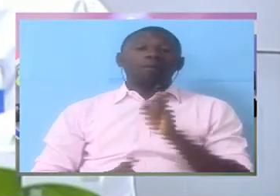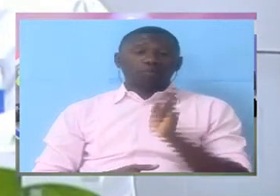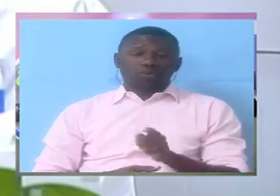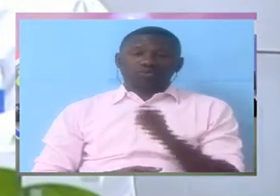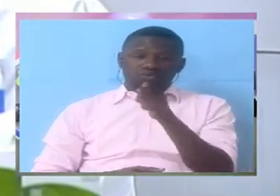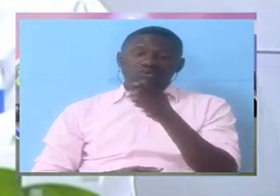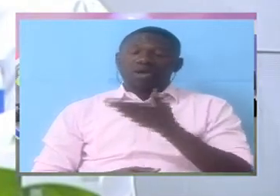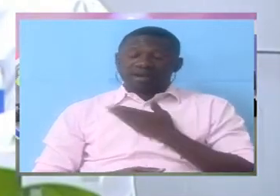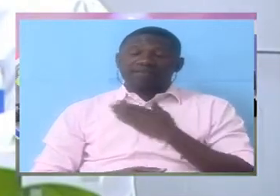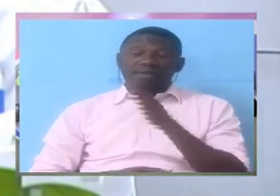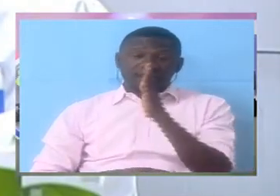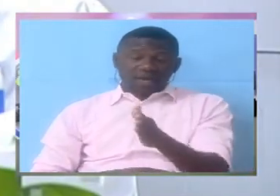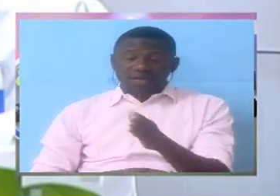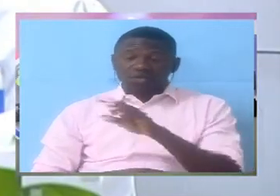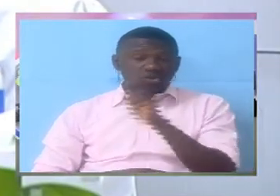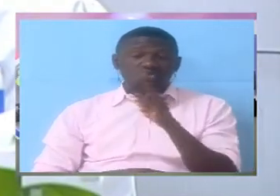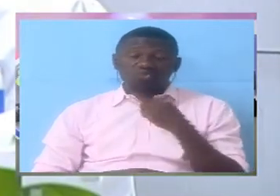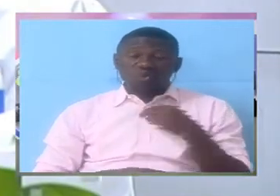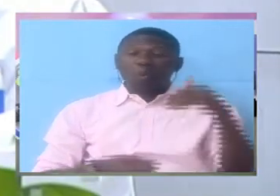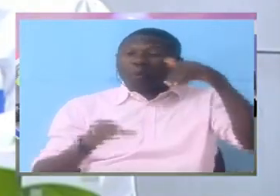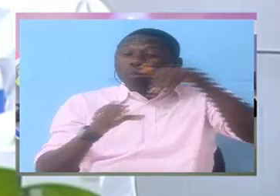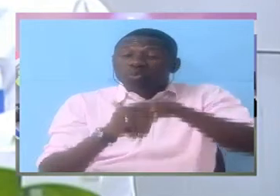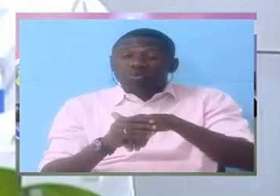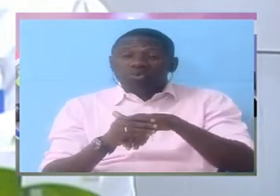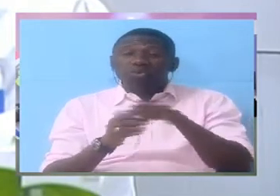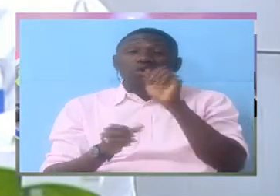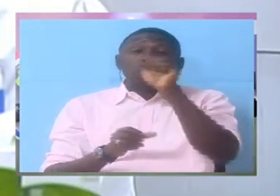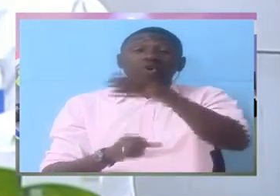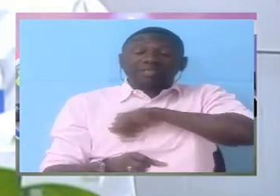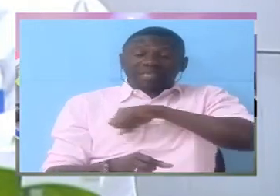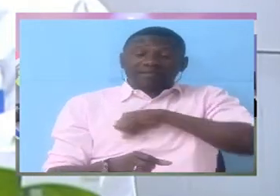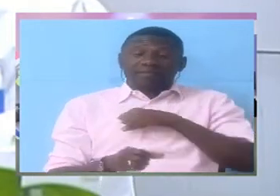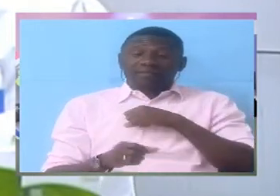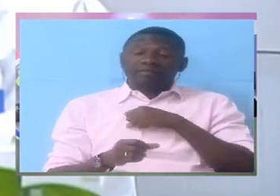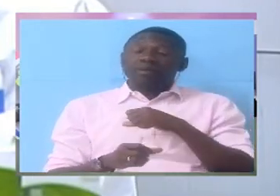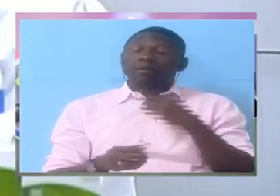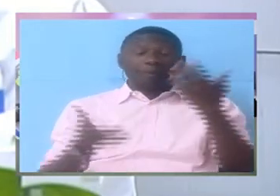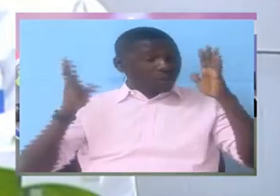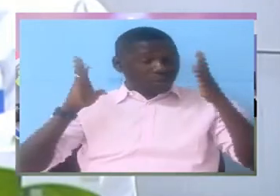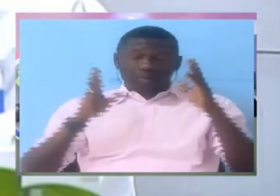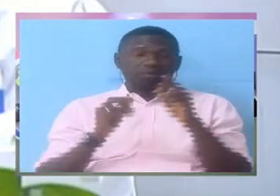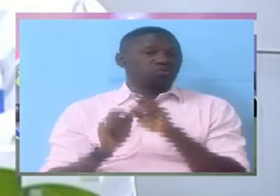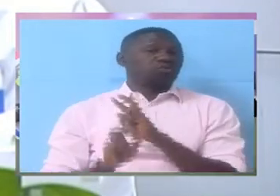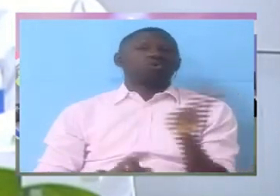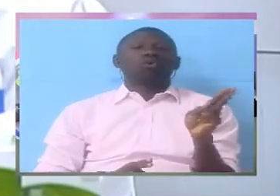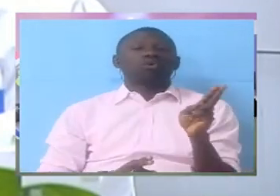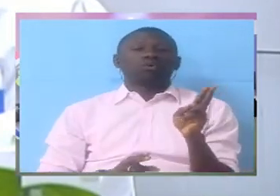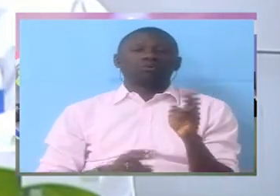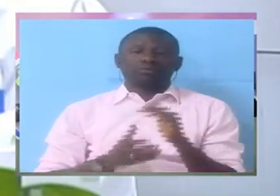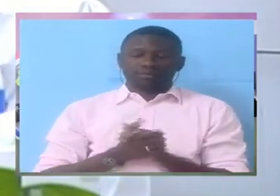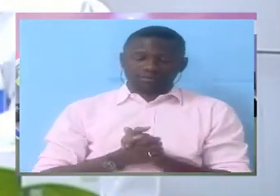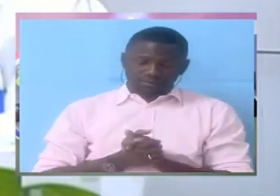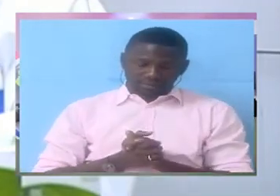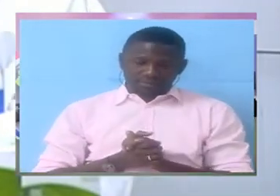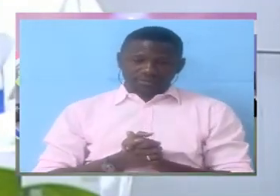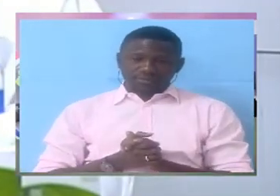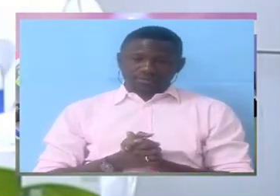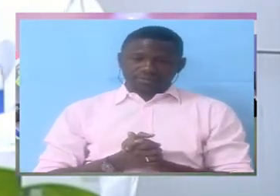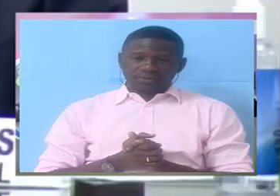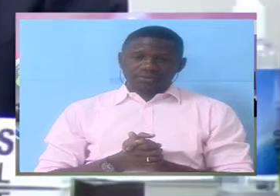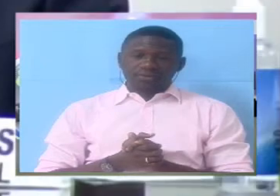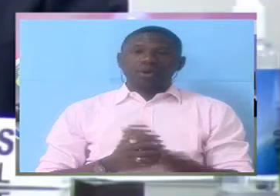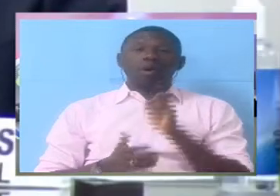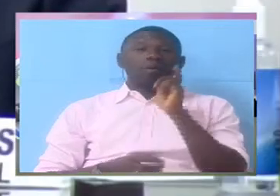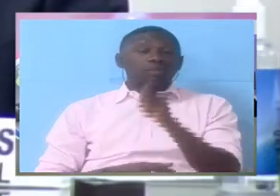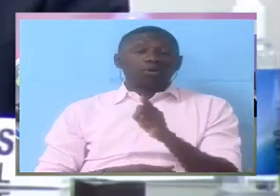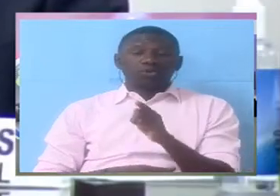to incriminate yourself. Anin kabi nyimuy kan nyan doldi pur ikane fandum udia moñim fanankono. But you